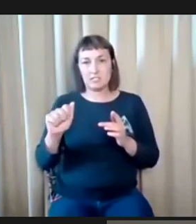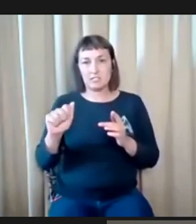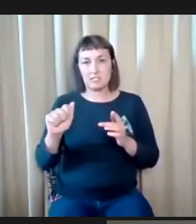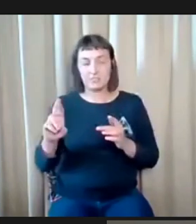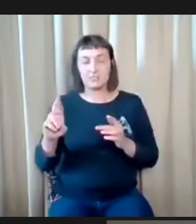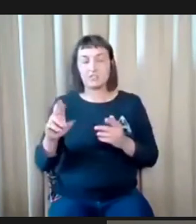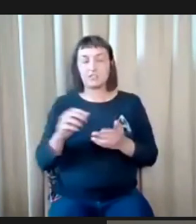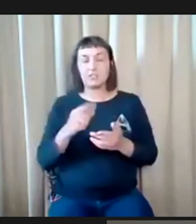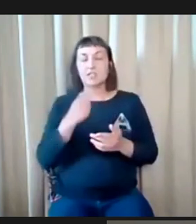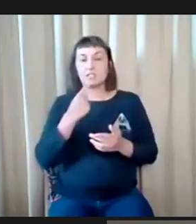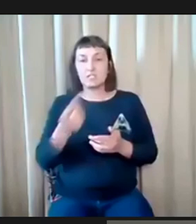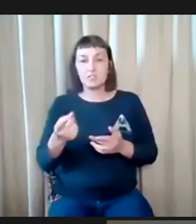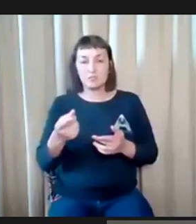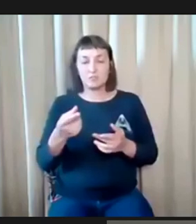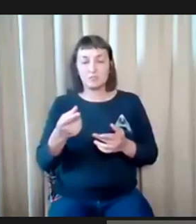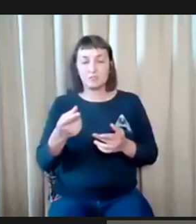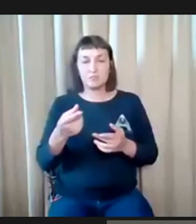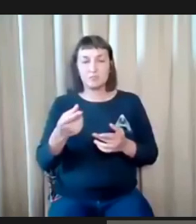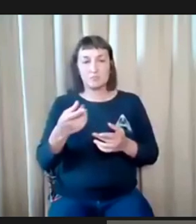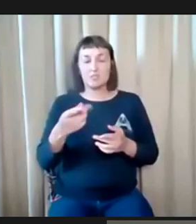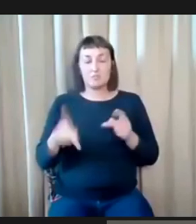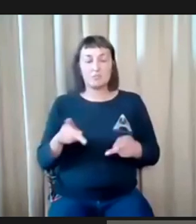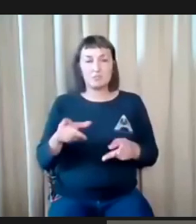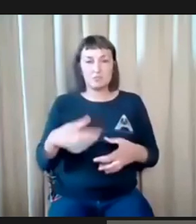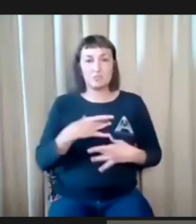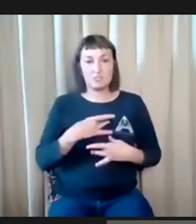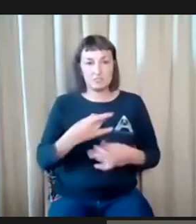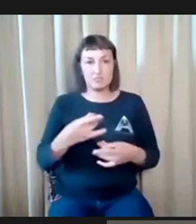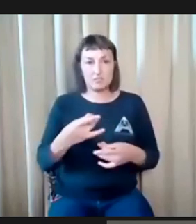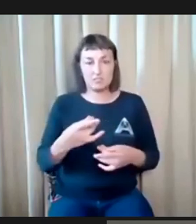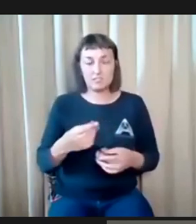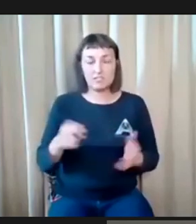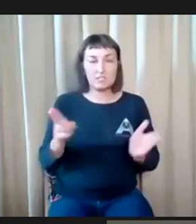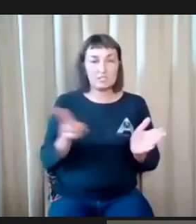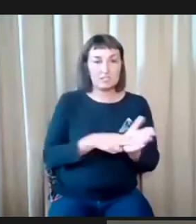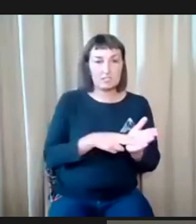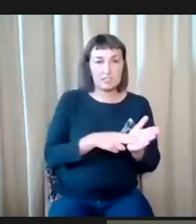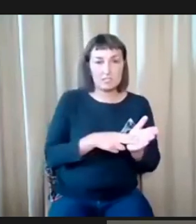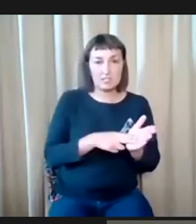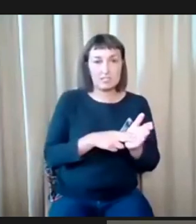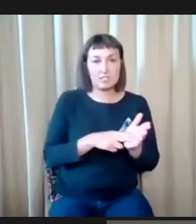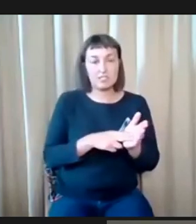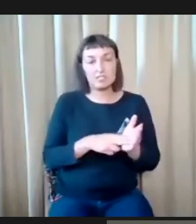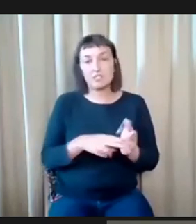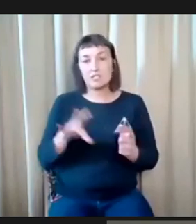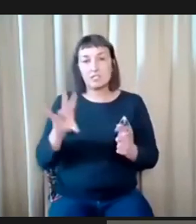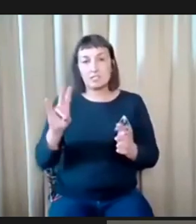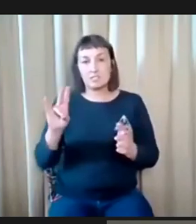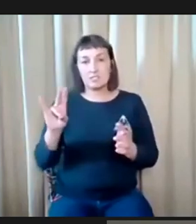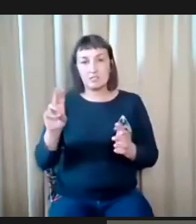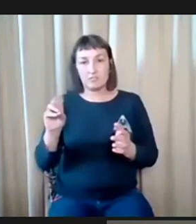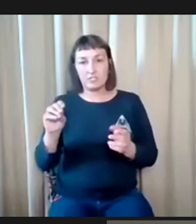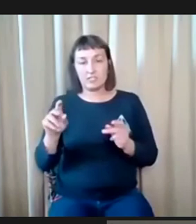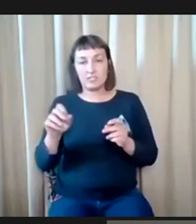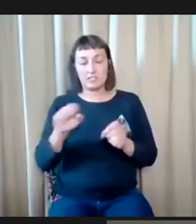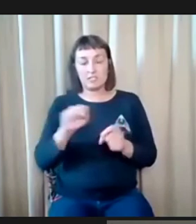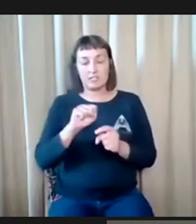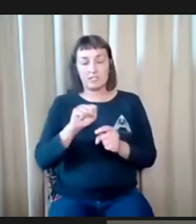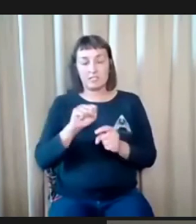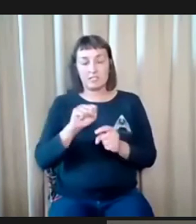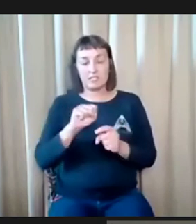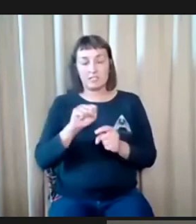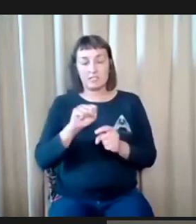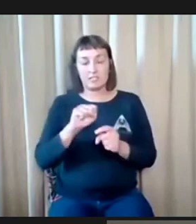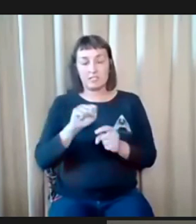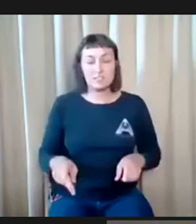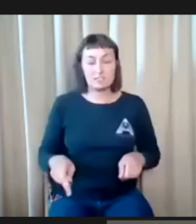on our coalition website. We have science sign-on letters with more than 70 scientists who have signed on to say these killing contests are not